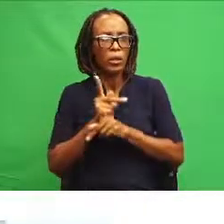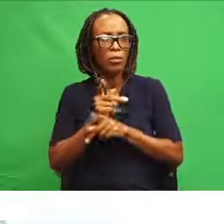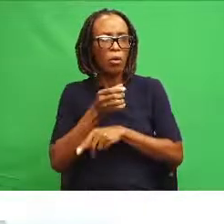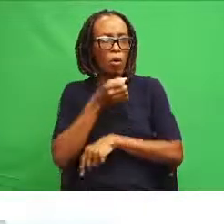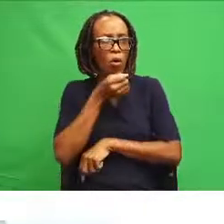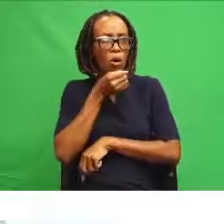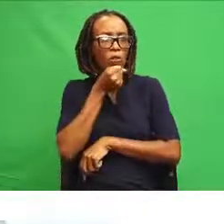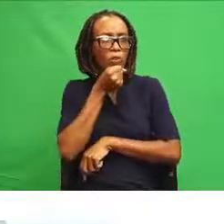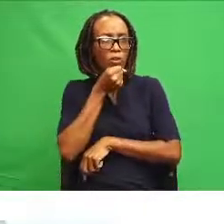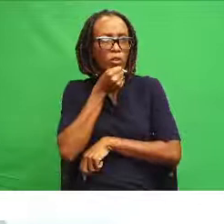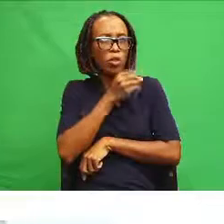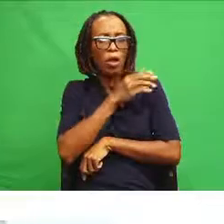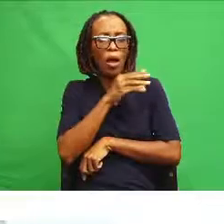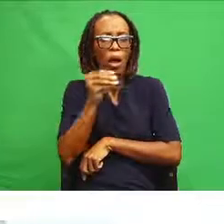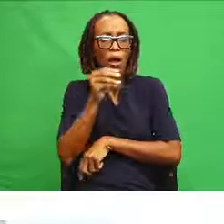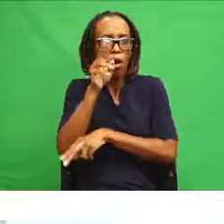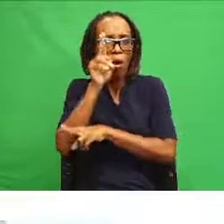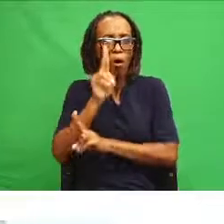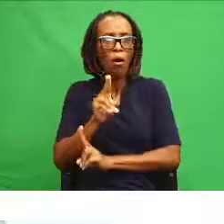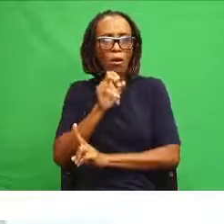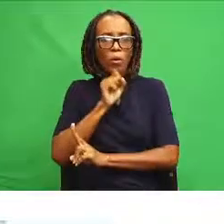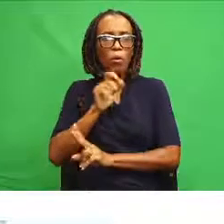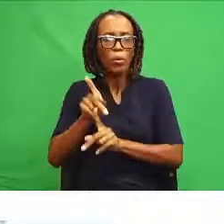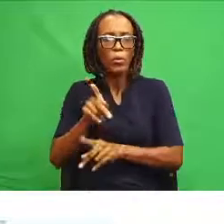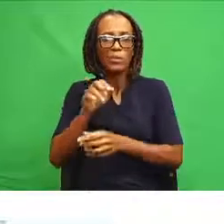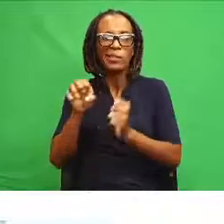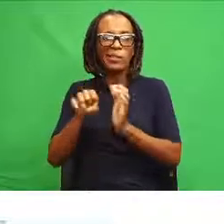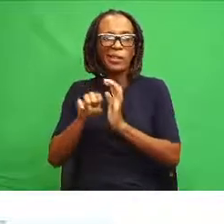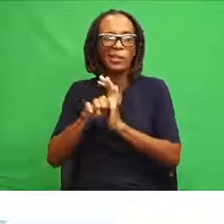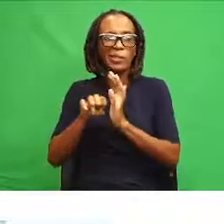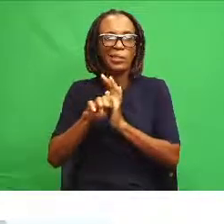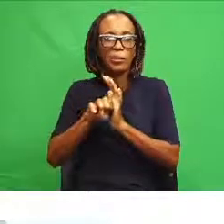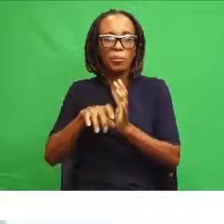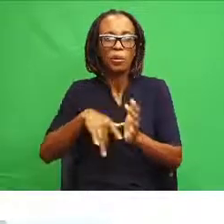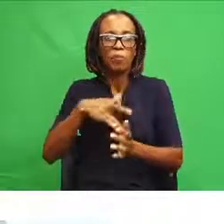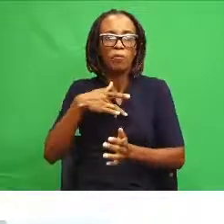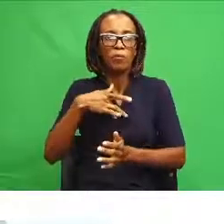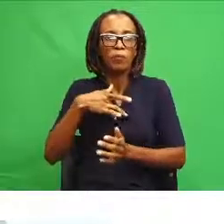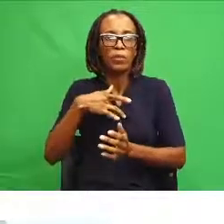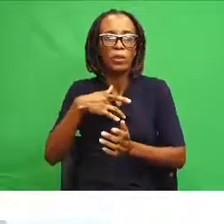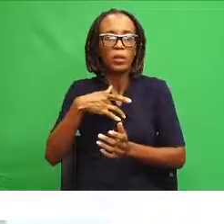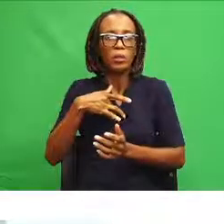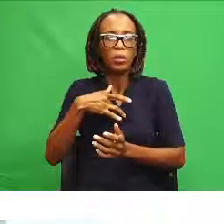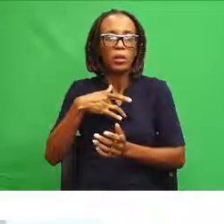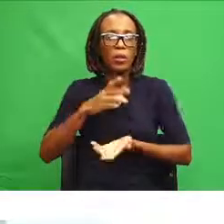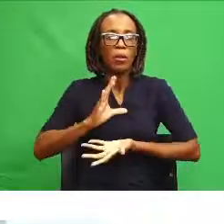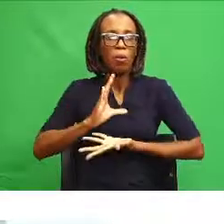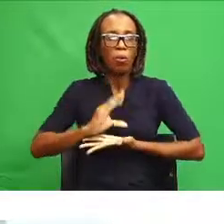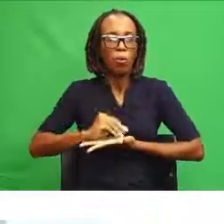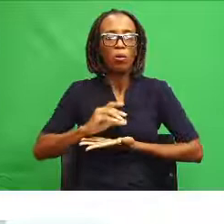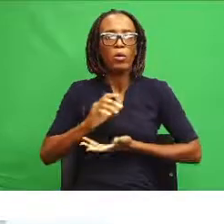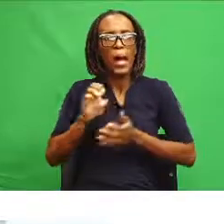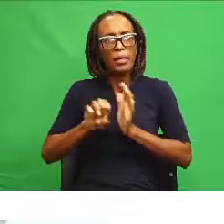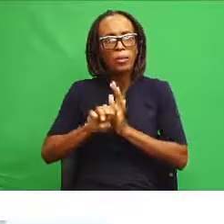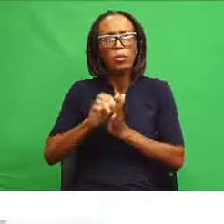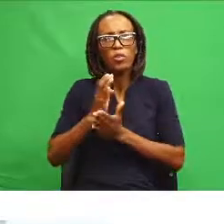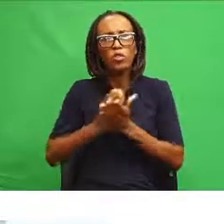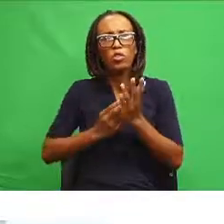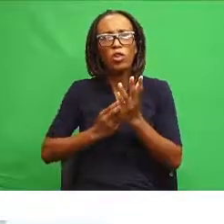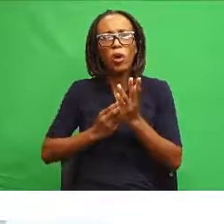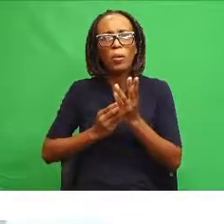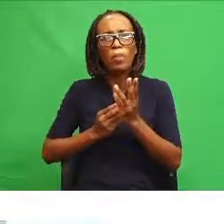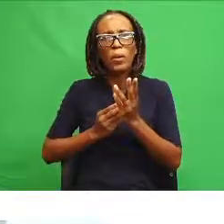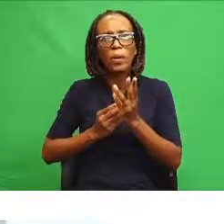the dignity of a senior citizen from feuding adult children who seem only to be interested in the